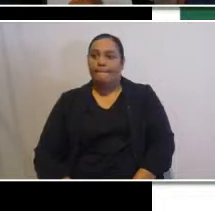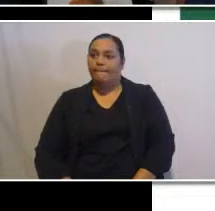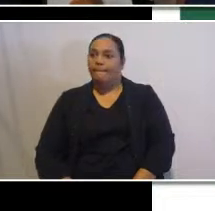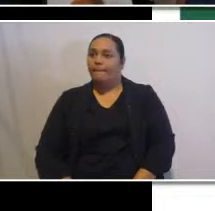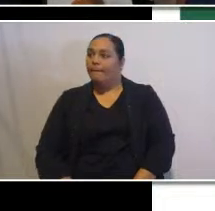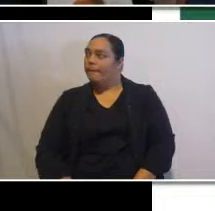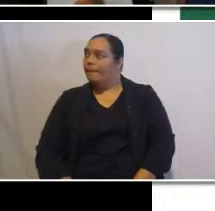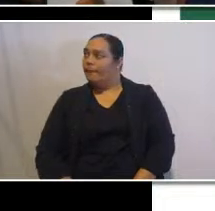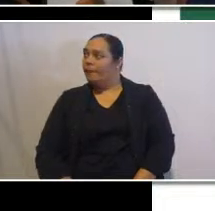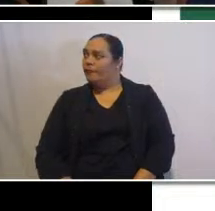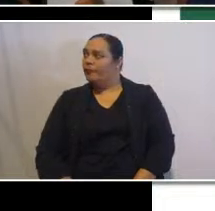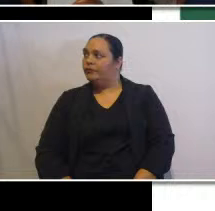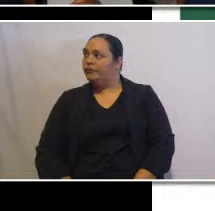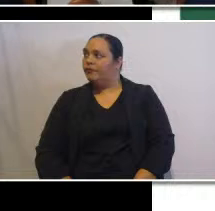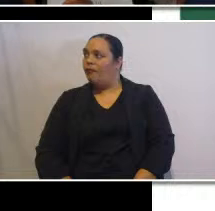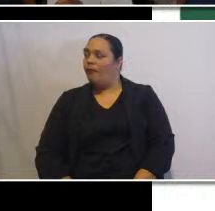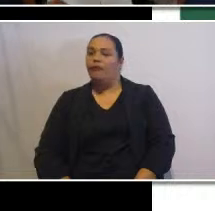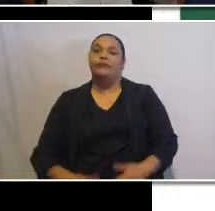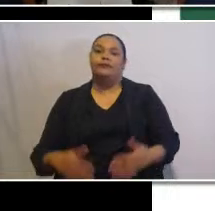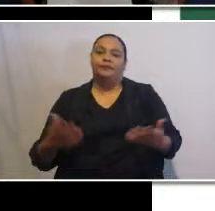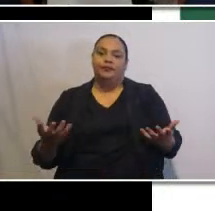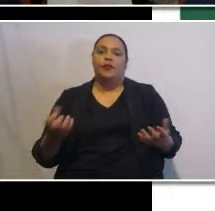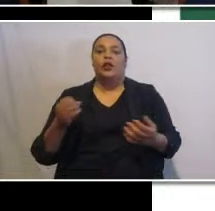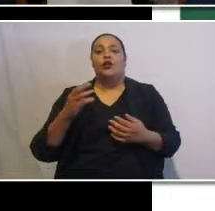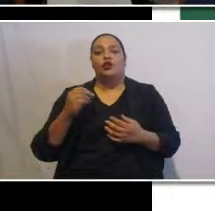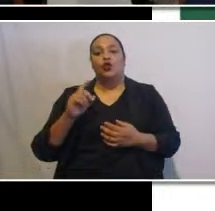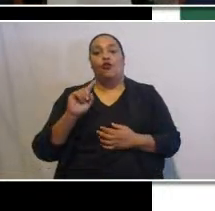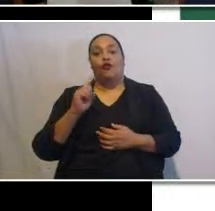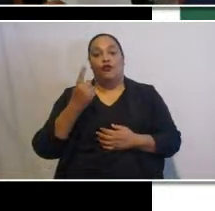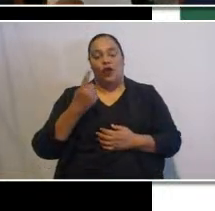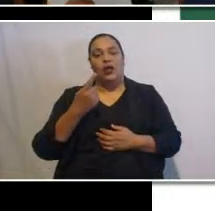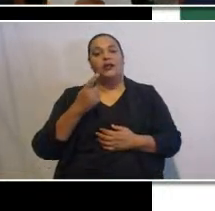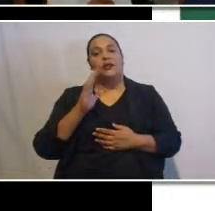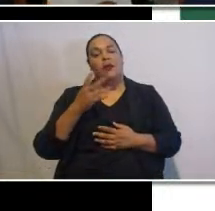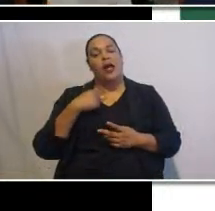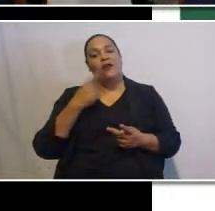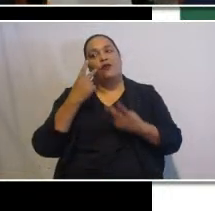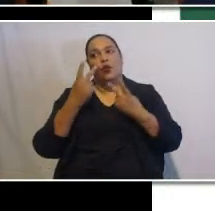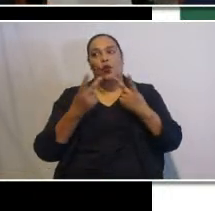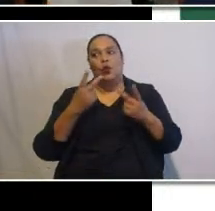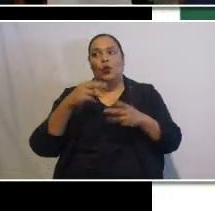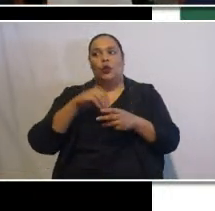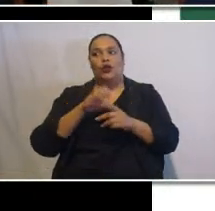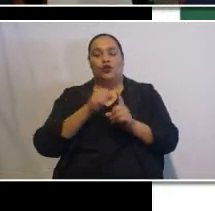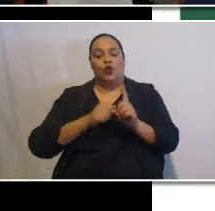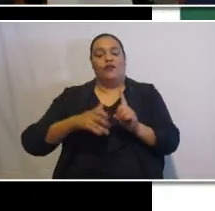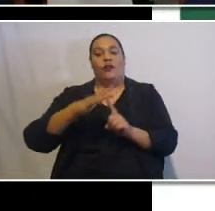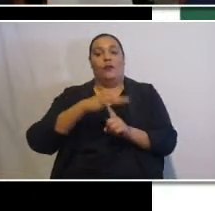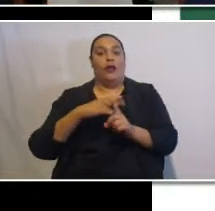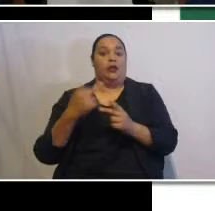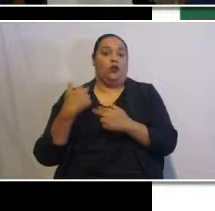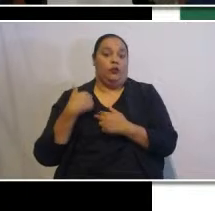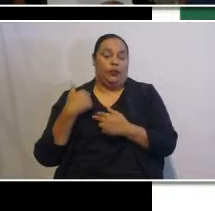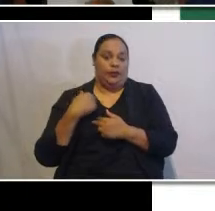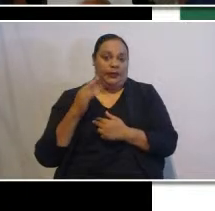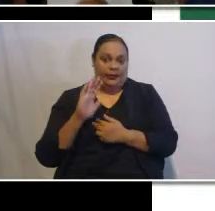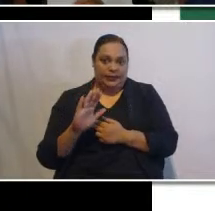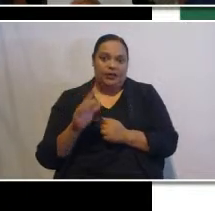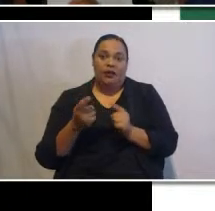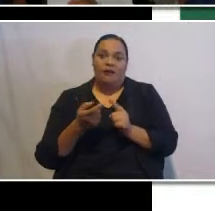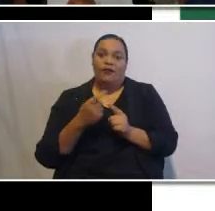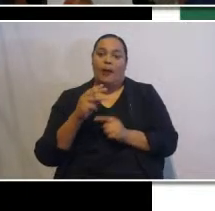How do we minimize this? Okay. So firstly, just looking into environmental obligations